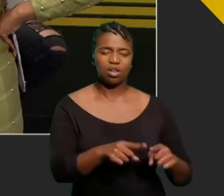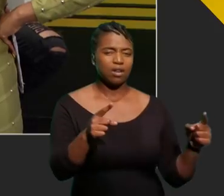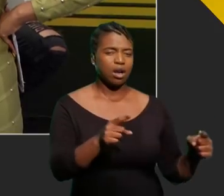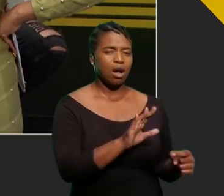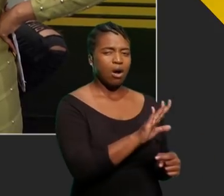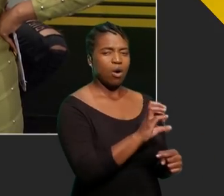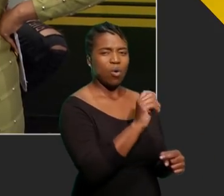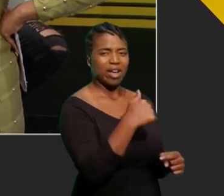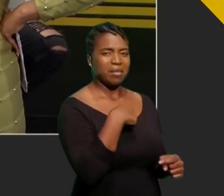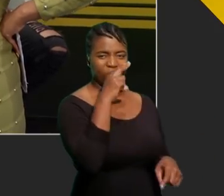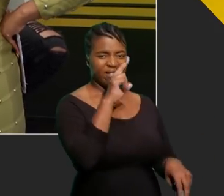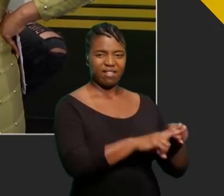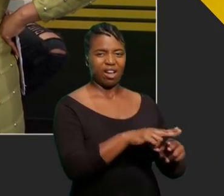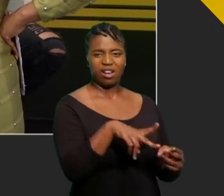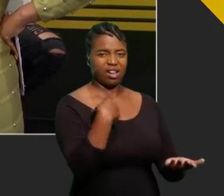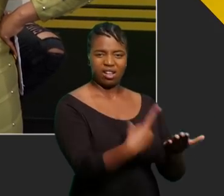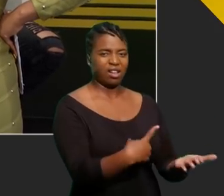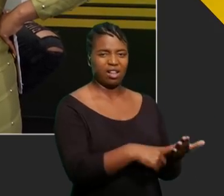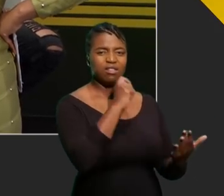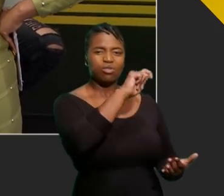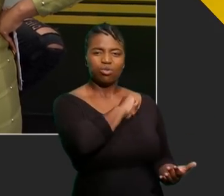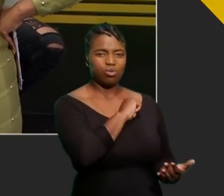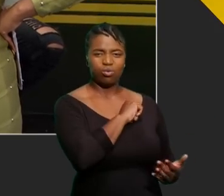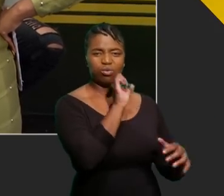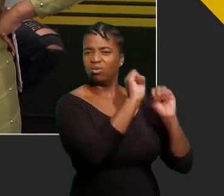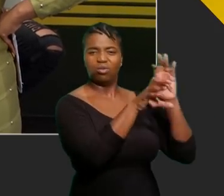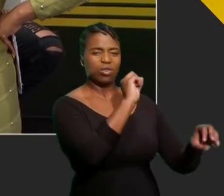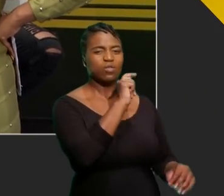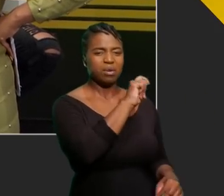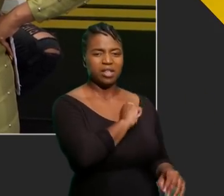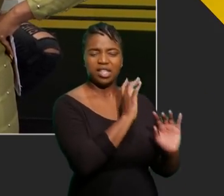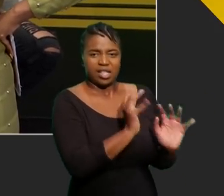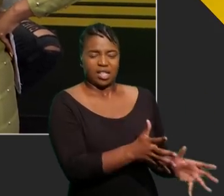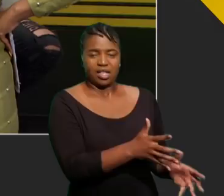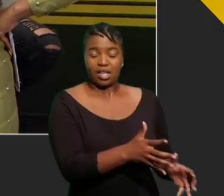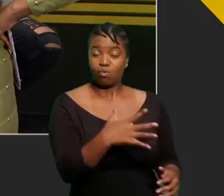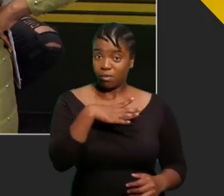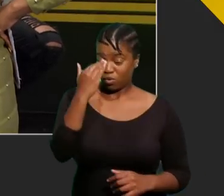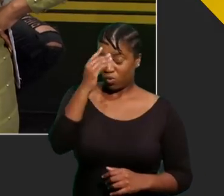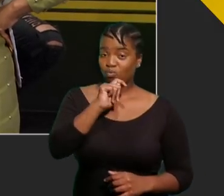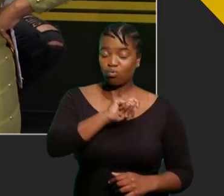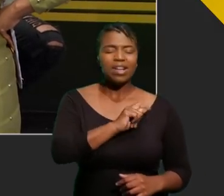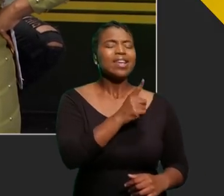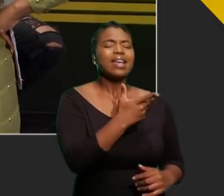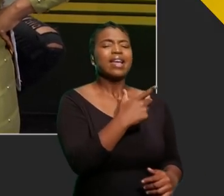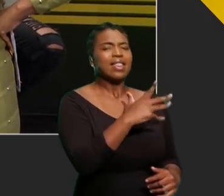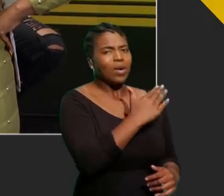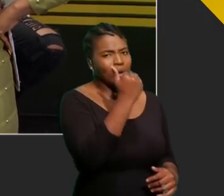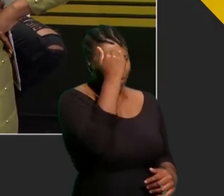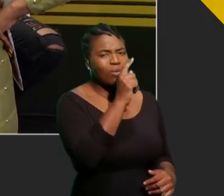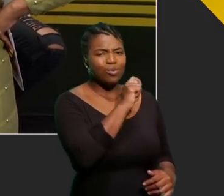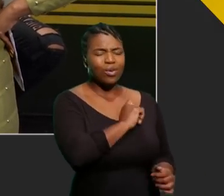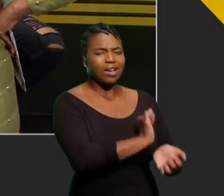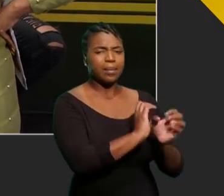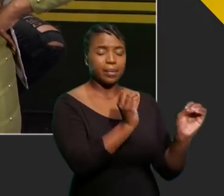So we're just having fun. We're finding facts, we're putting the facts out there. We have to know the truth, right? And when we know the truth, no one gets